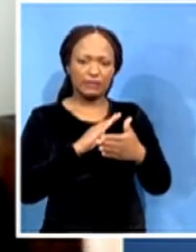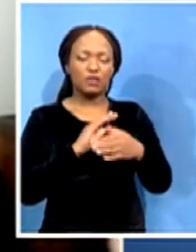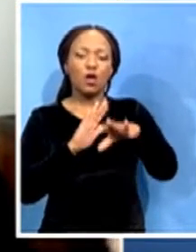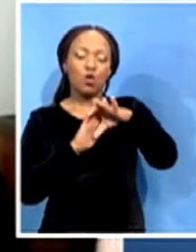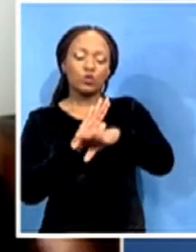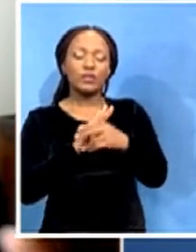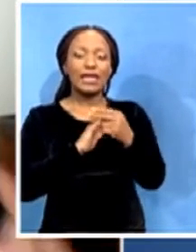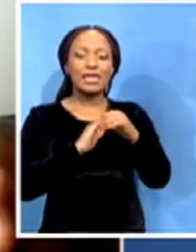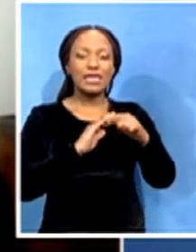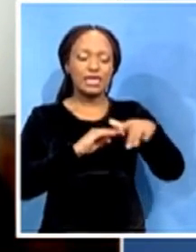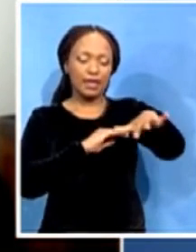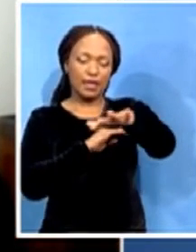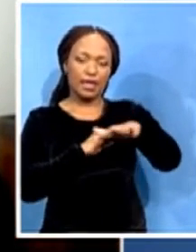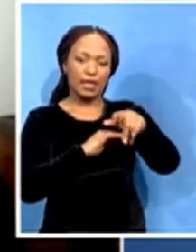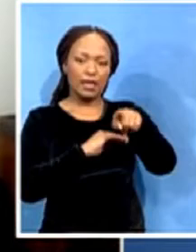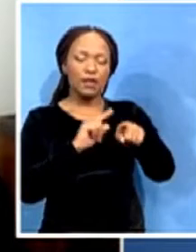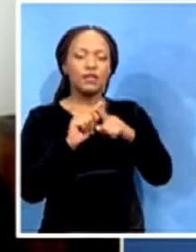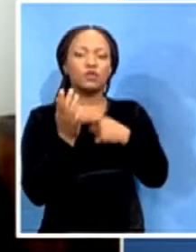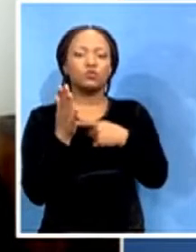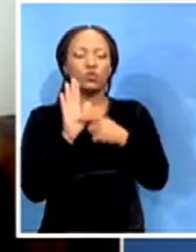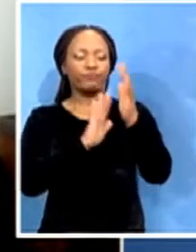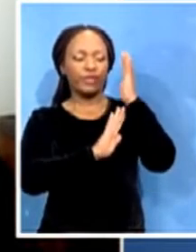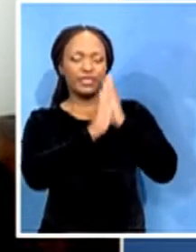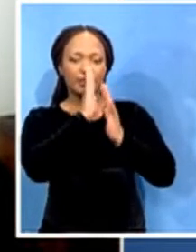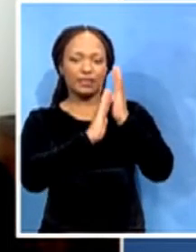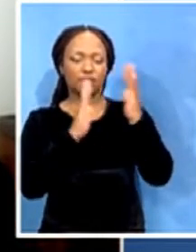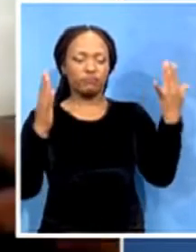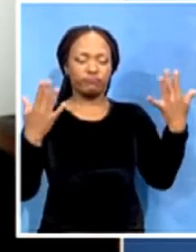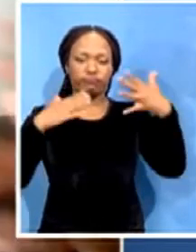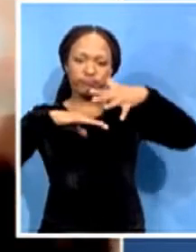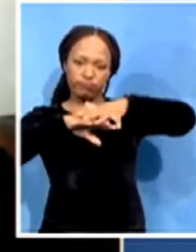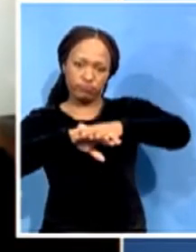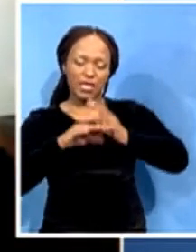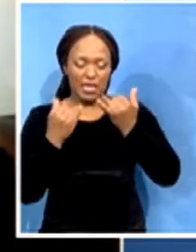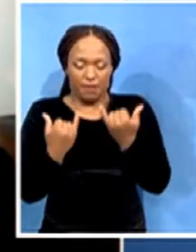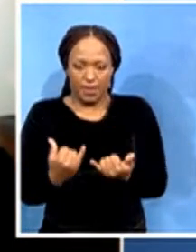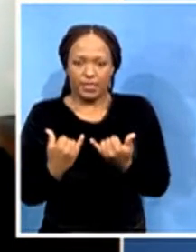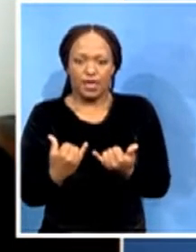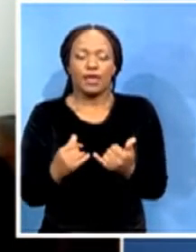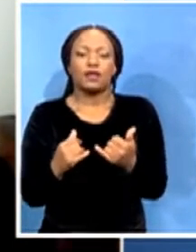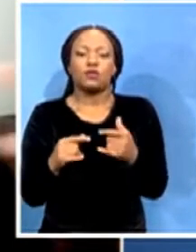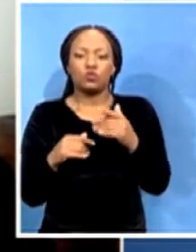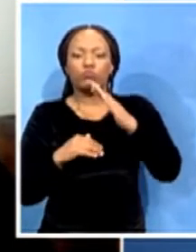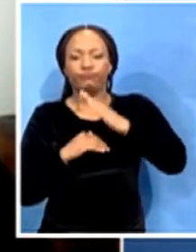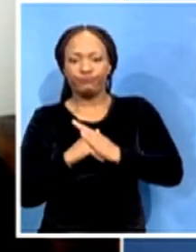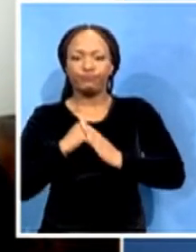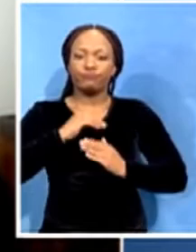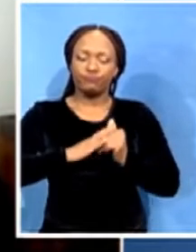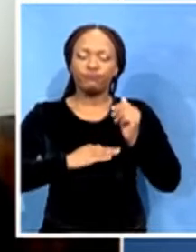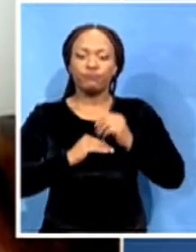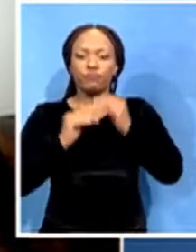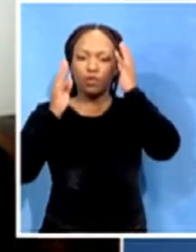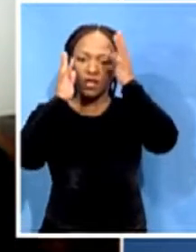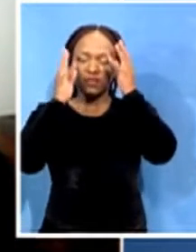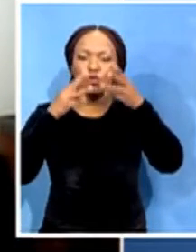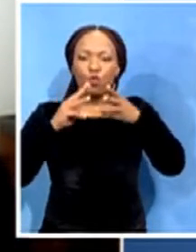history and combines with the present in order to build, you know, a creative and innovative. And I thought that was